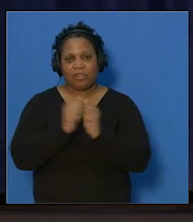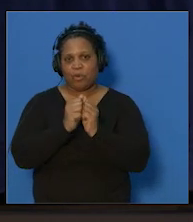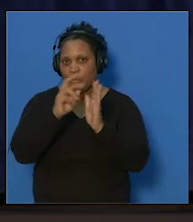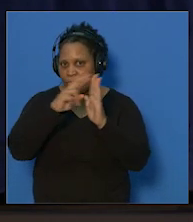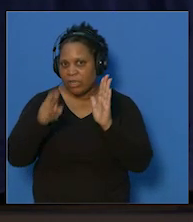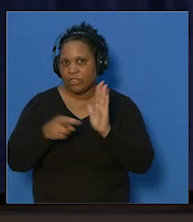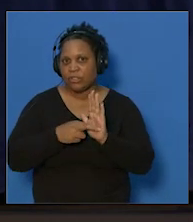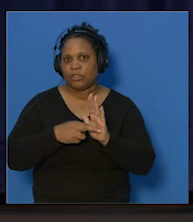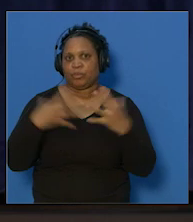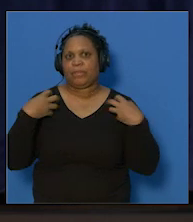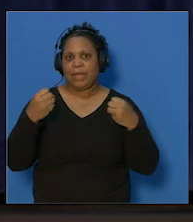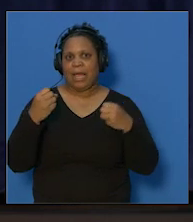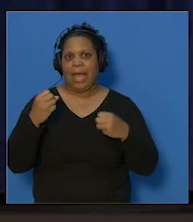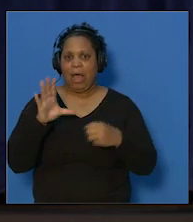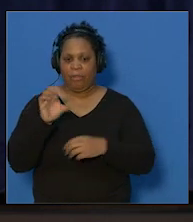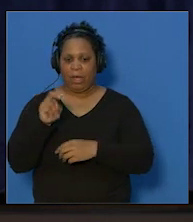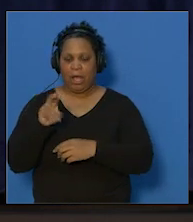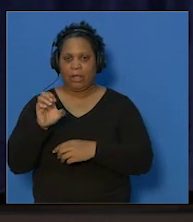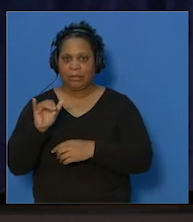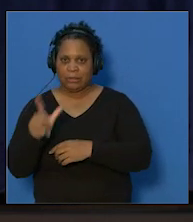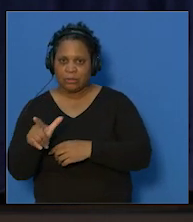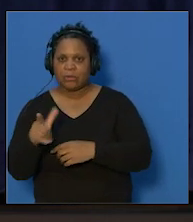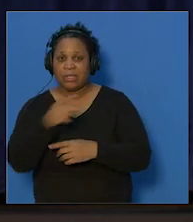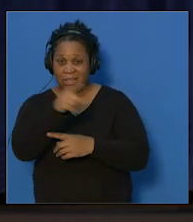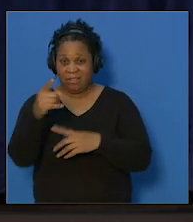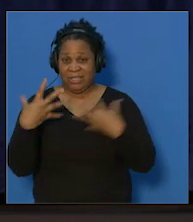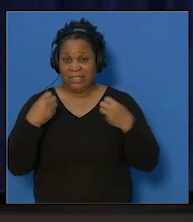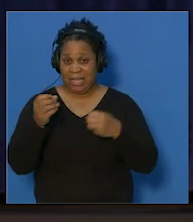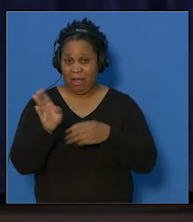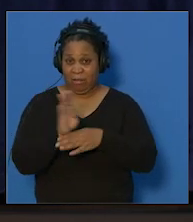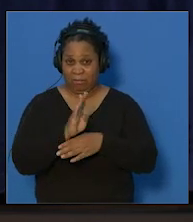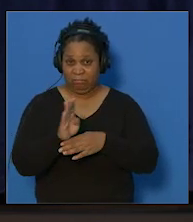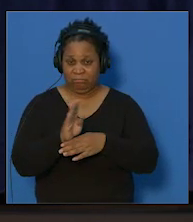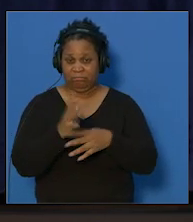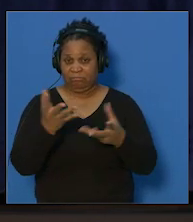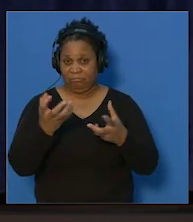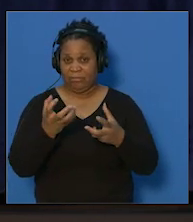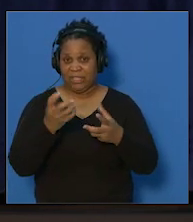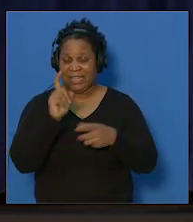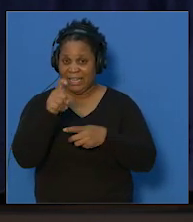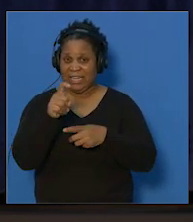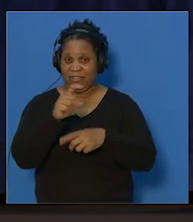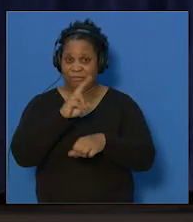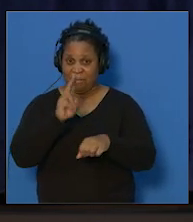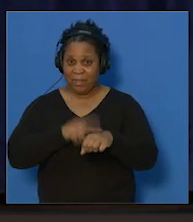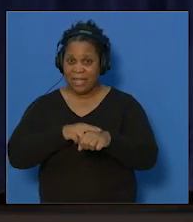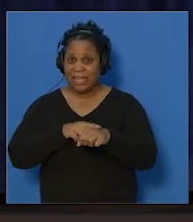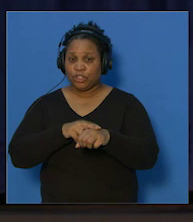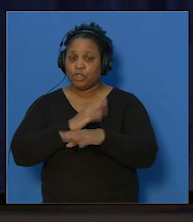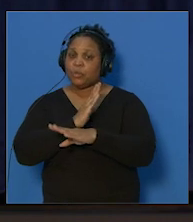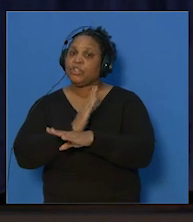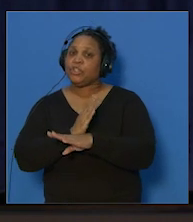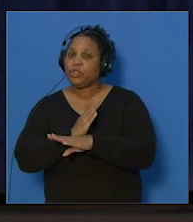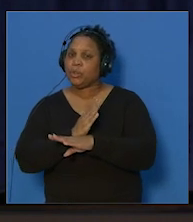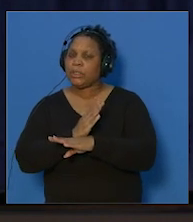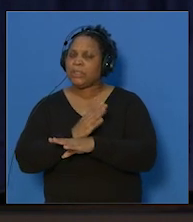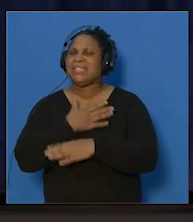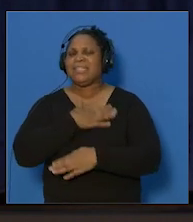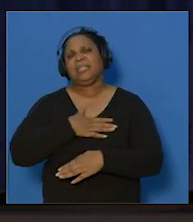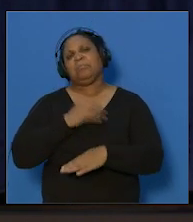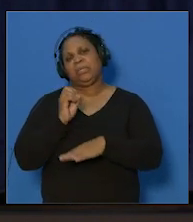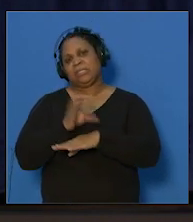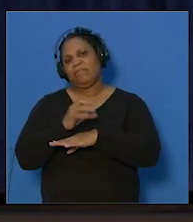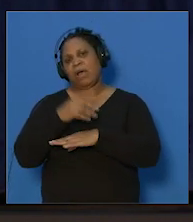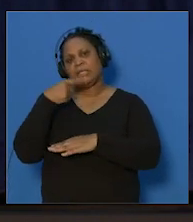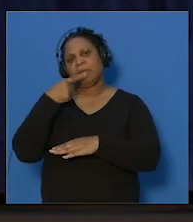considered essential. If these health businesses would like an exemption, they must get it from the Minister for National Security. Can you please advise the